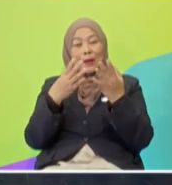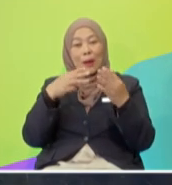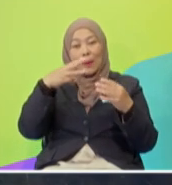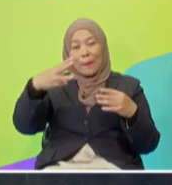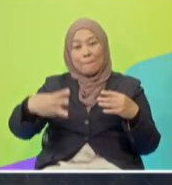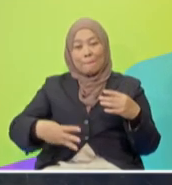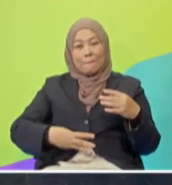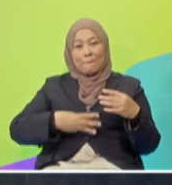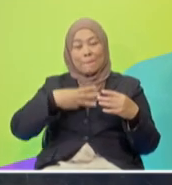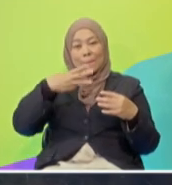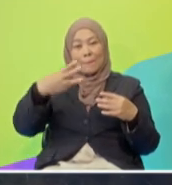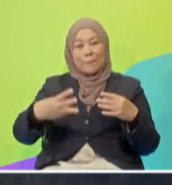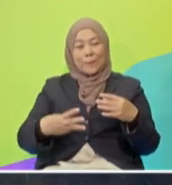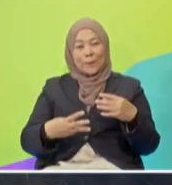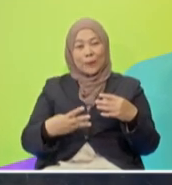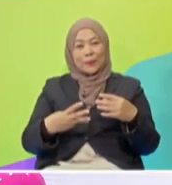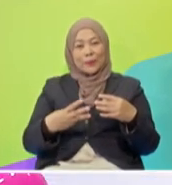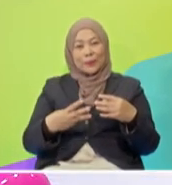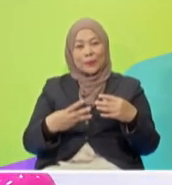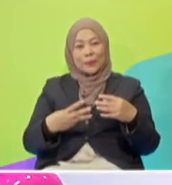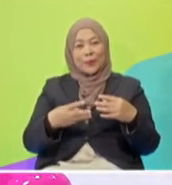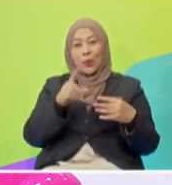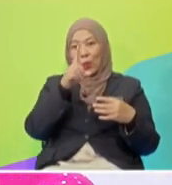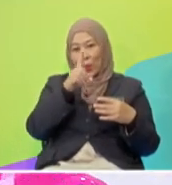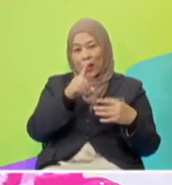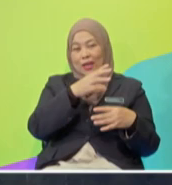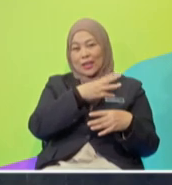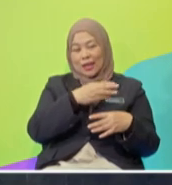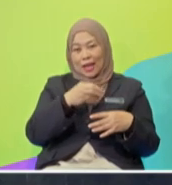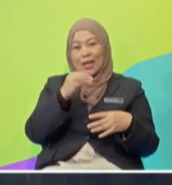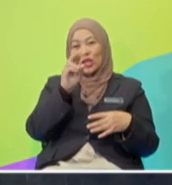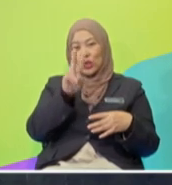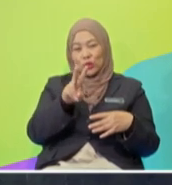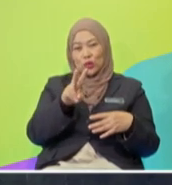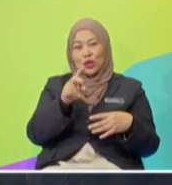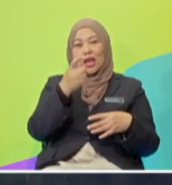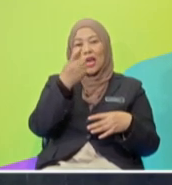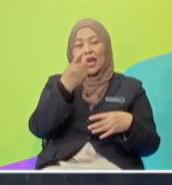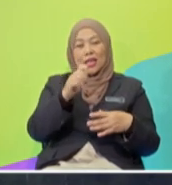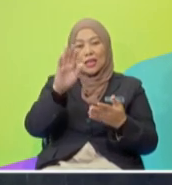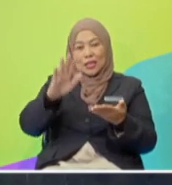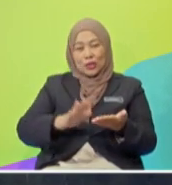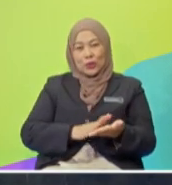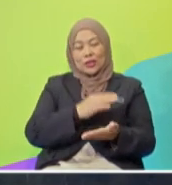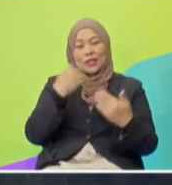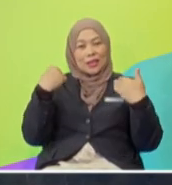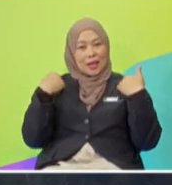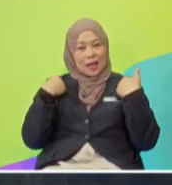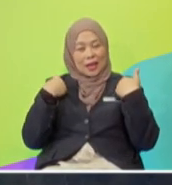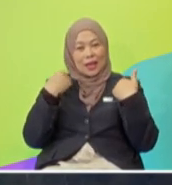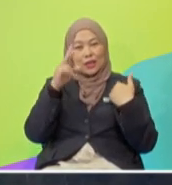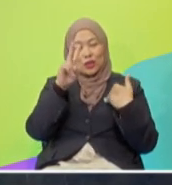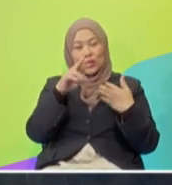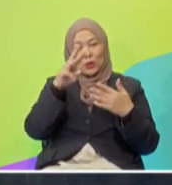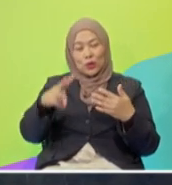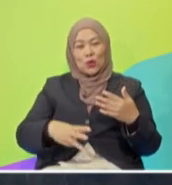picture. Yes. One wheel, two wheels. Yes, a scooter has two wheels. All right, next